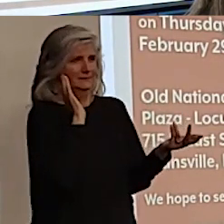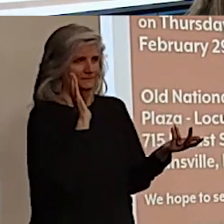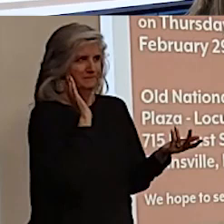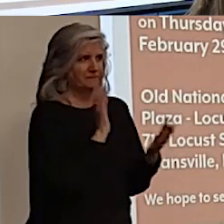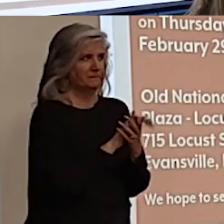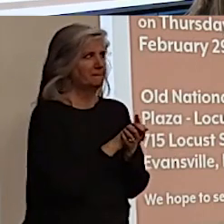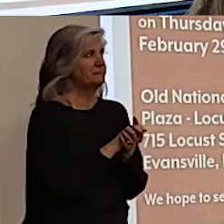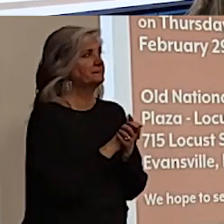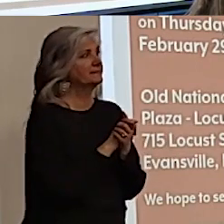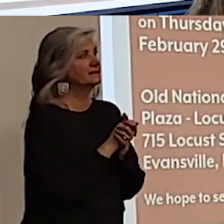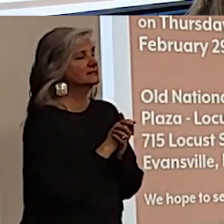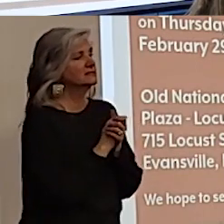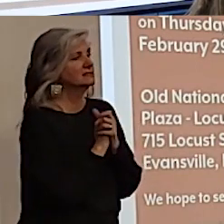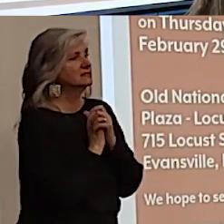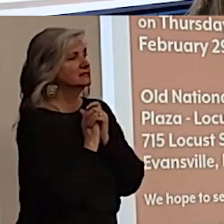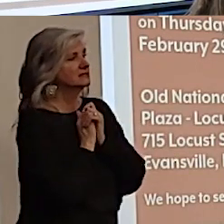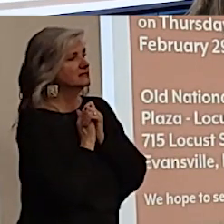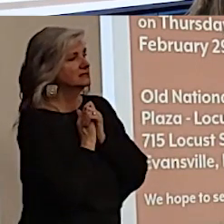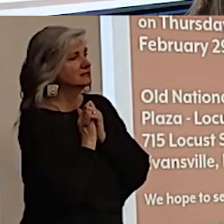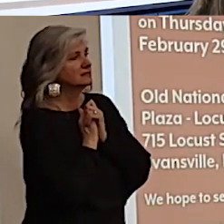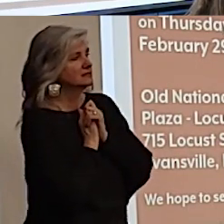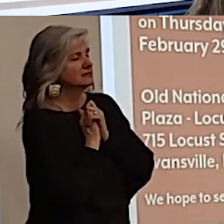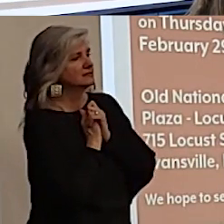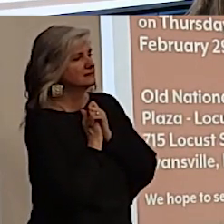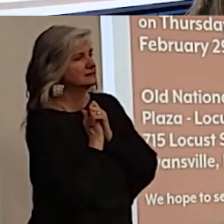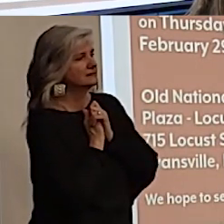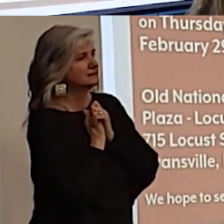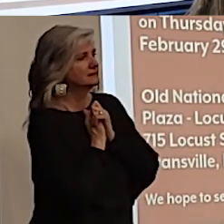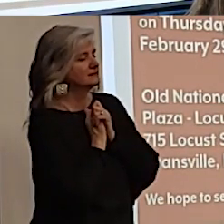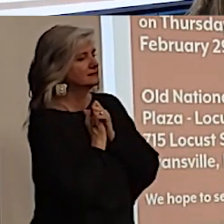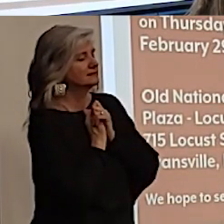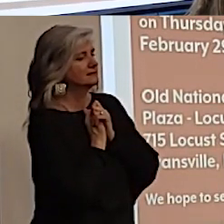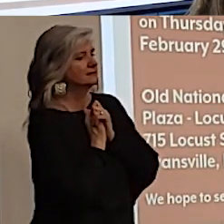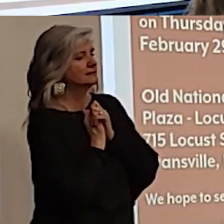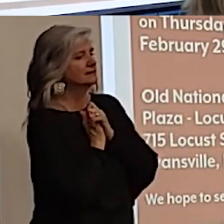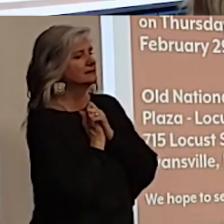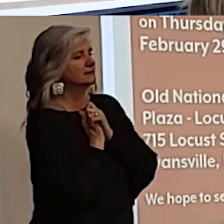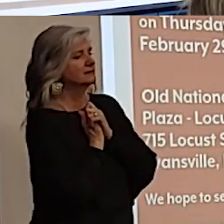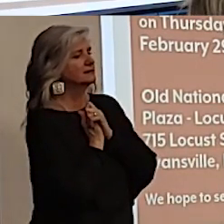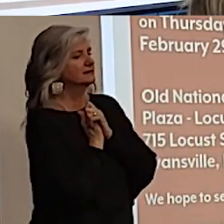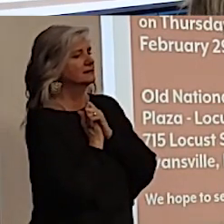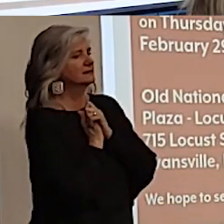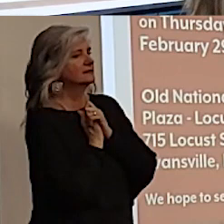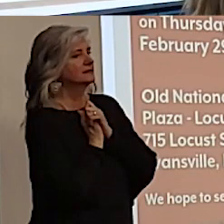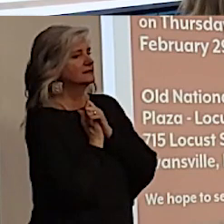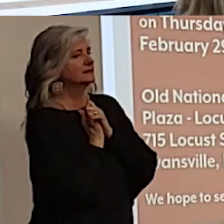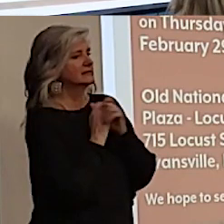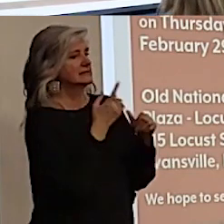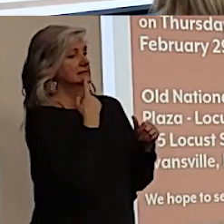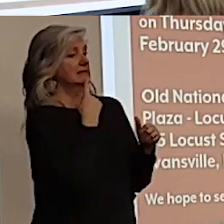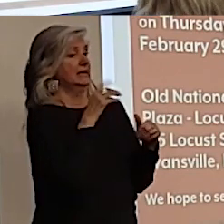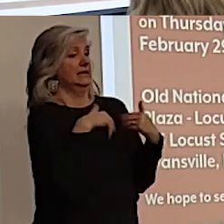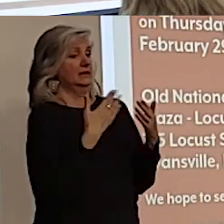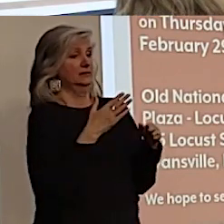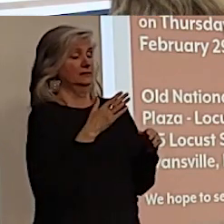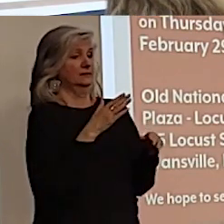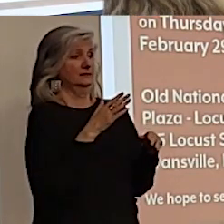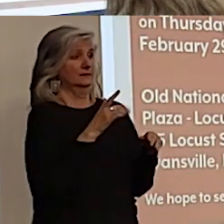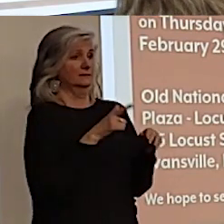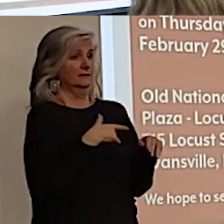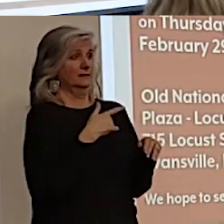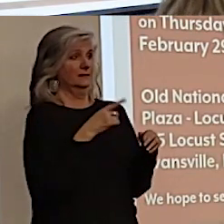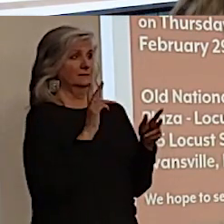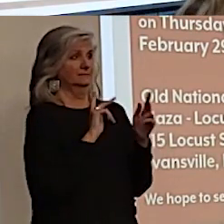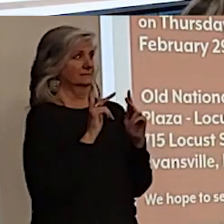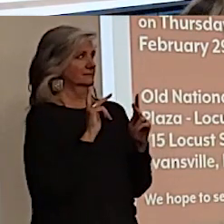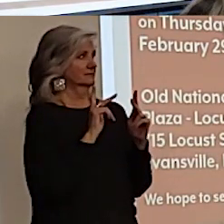What I want to know, I want to talk coming up, and I, you know, he asked about how long, and you know, you can lose people real quick, and I